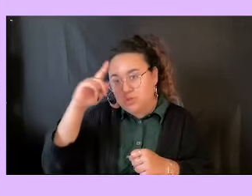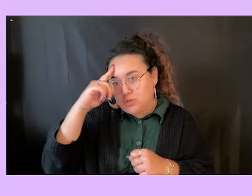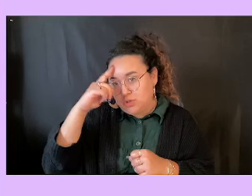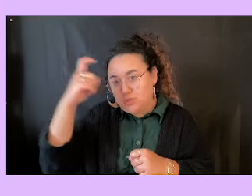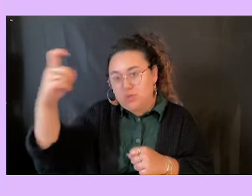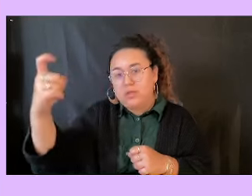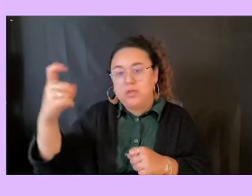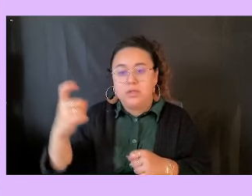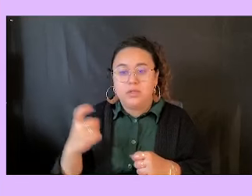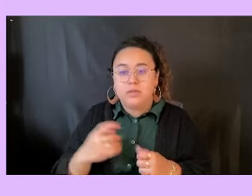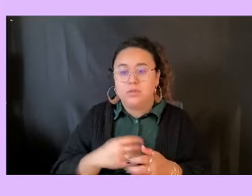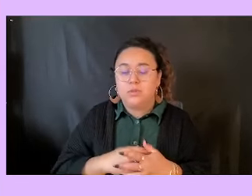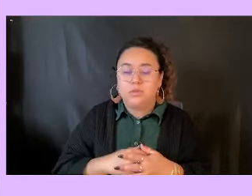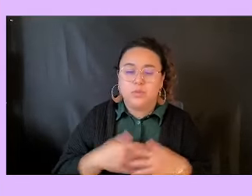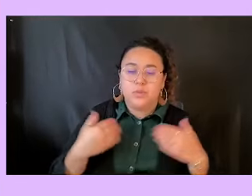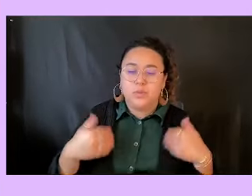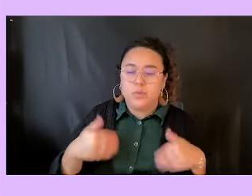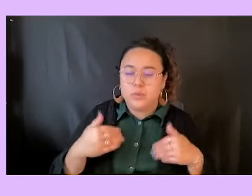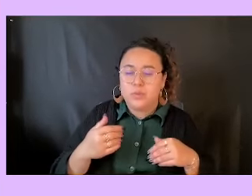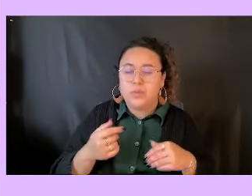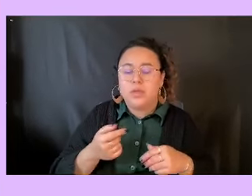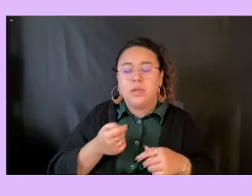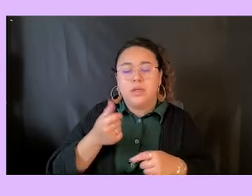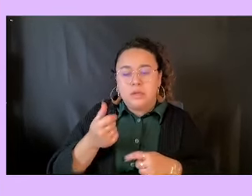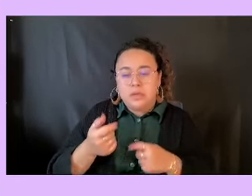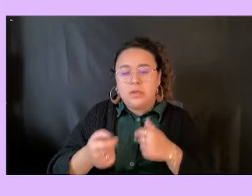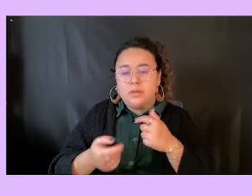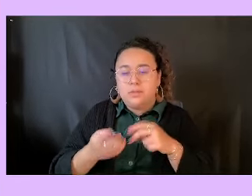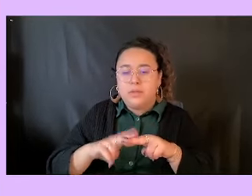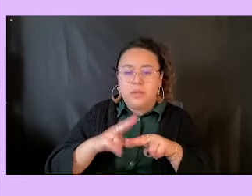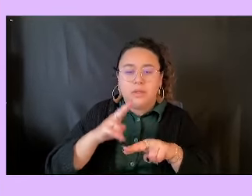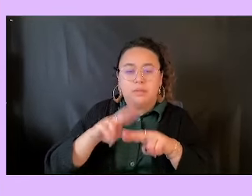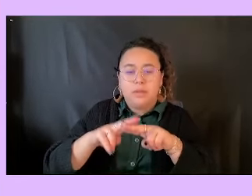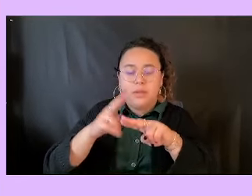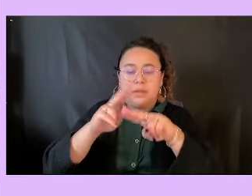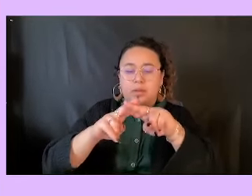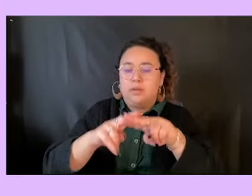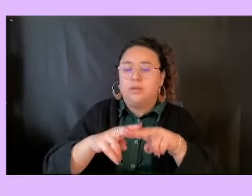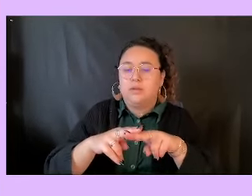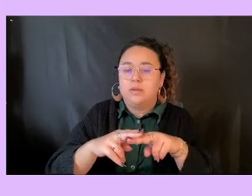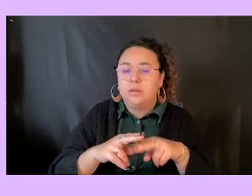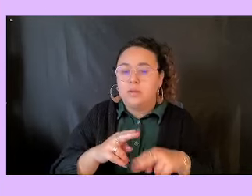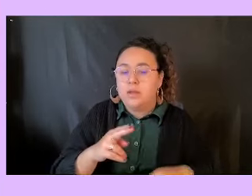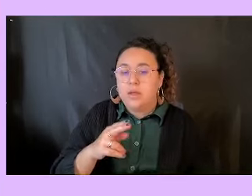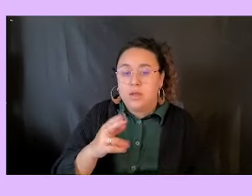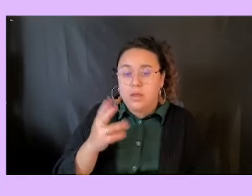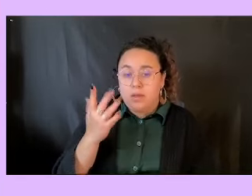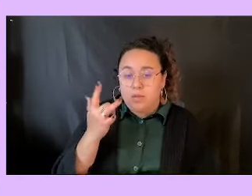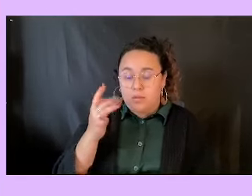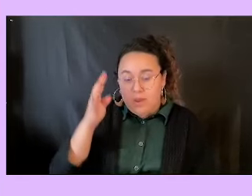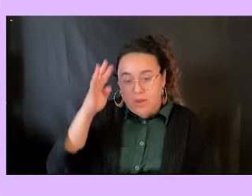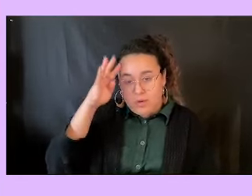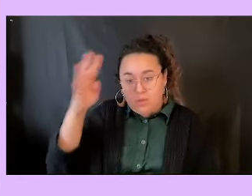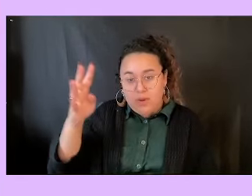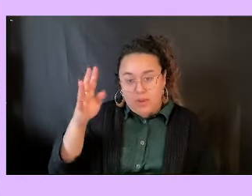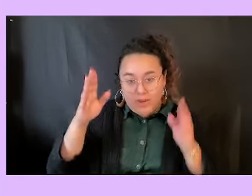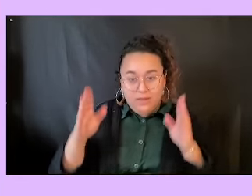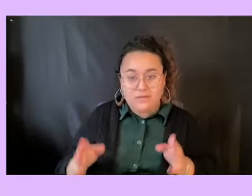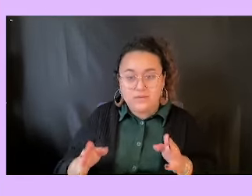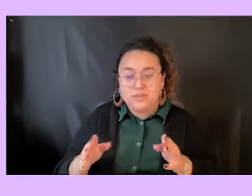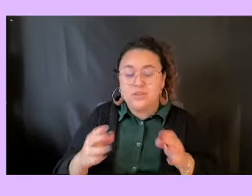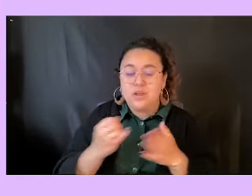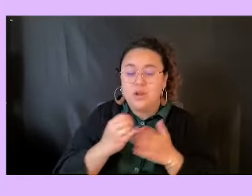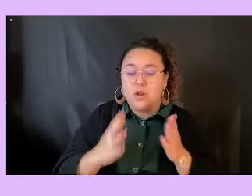been incremental over time because creatives and artists have taken back their autonomy and their